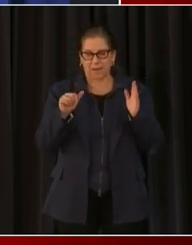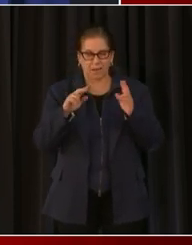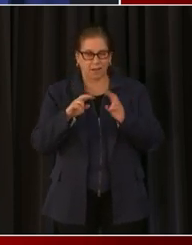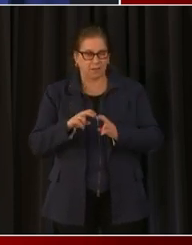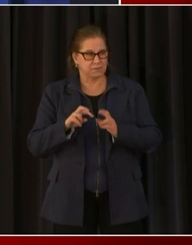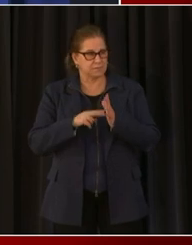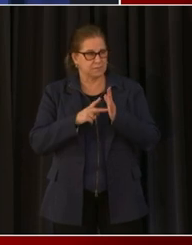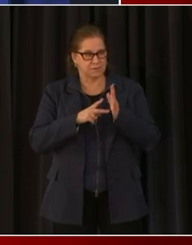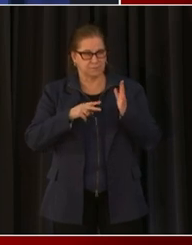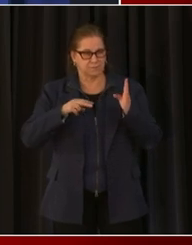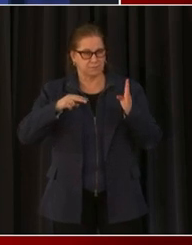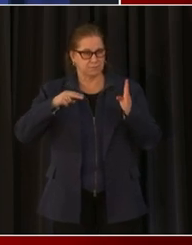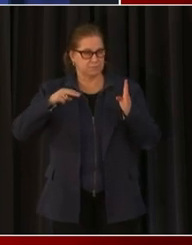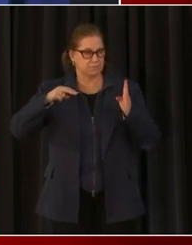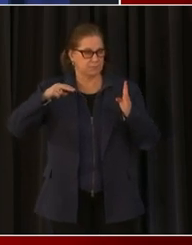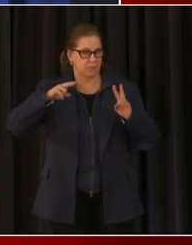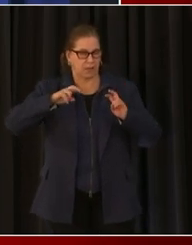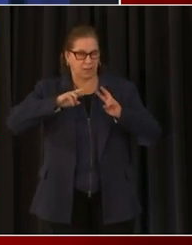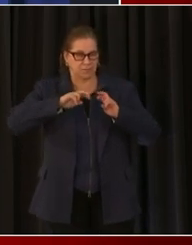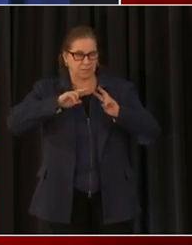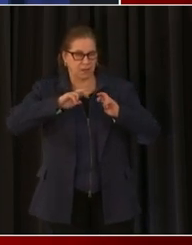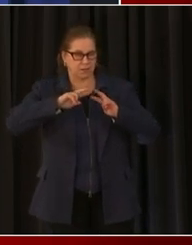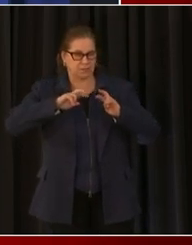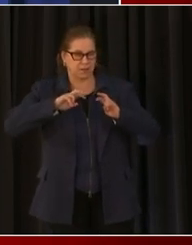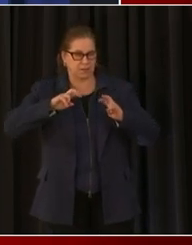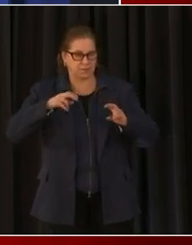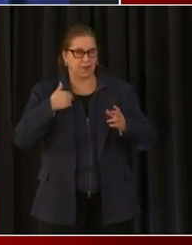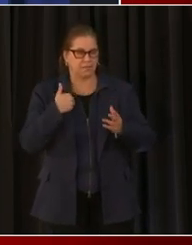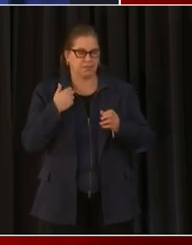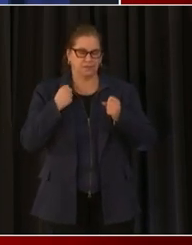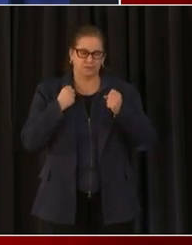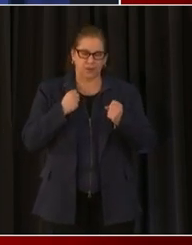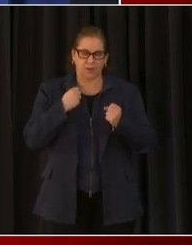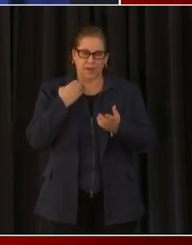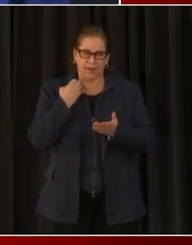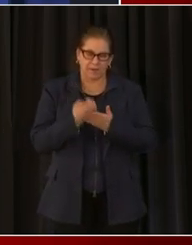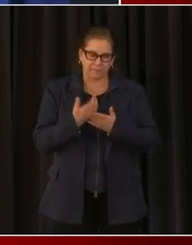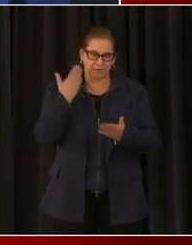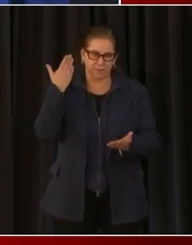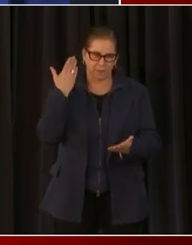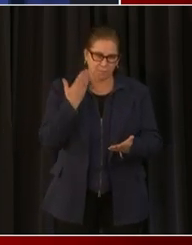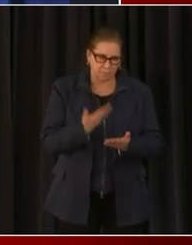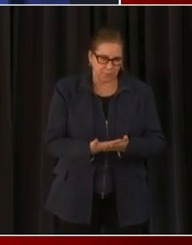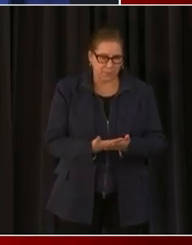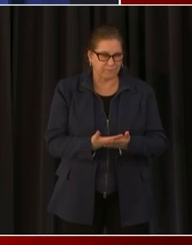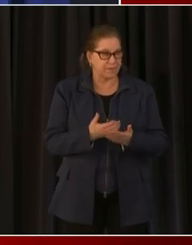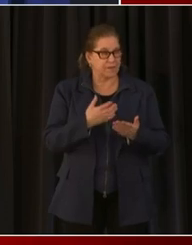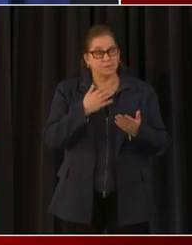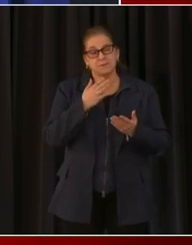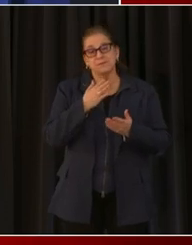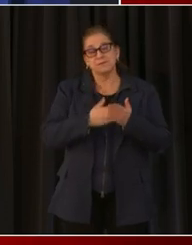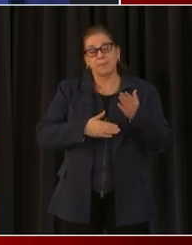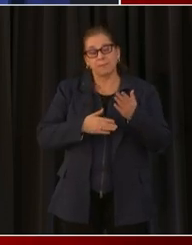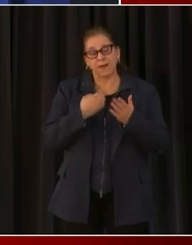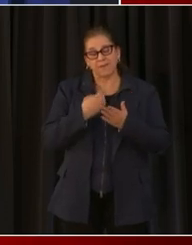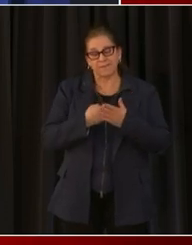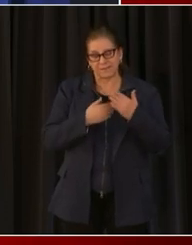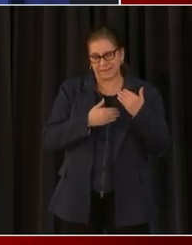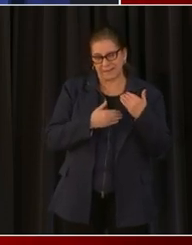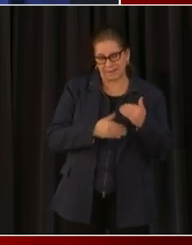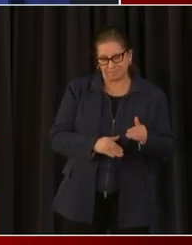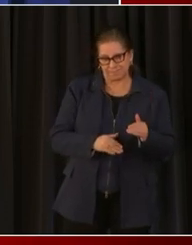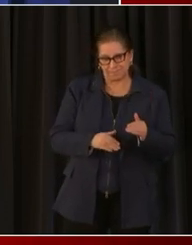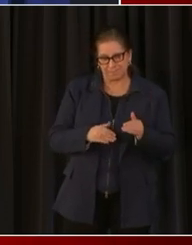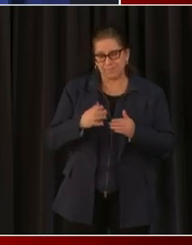of data sets. So there are some where there is strong evidence, mixed evidence, or limited evidence available. And so we've looked